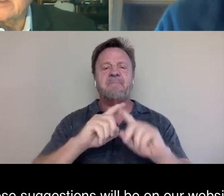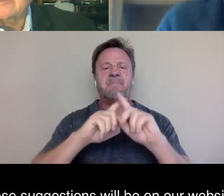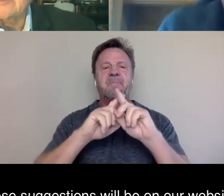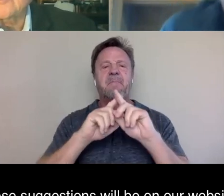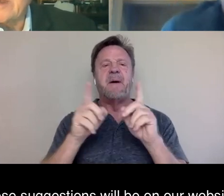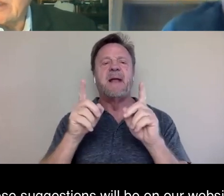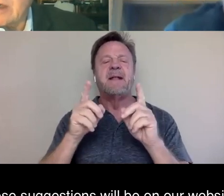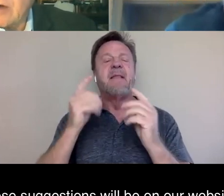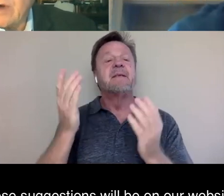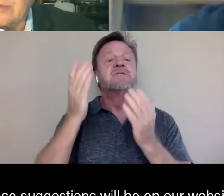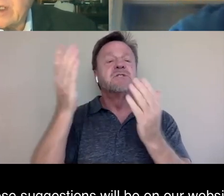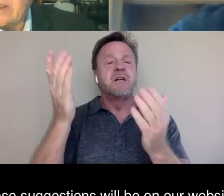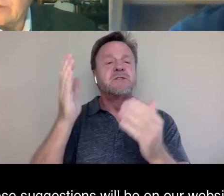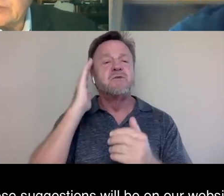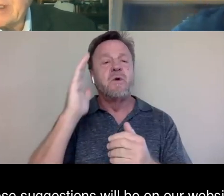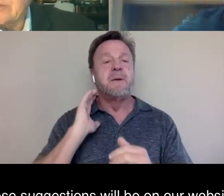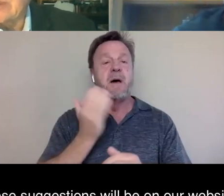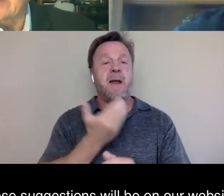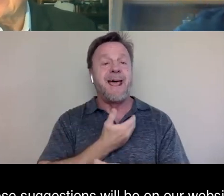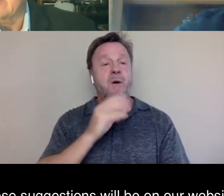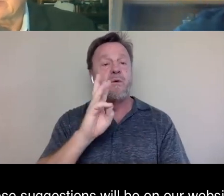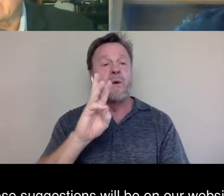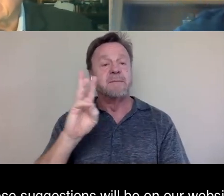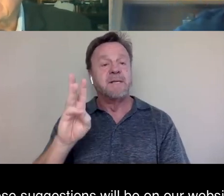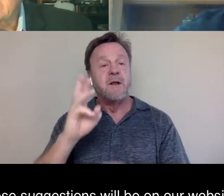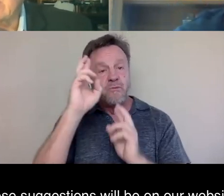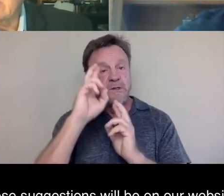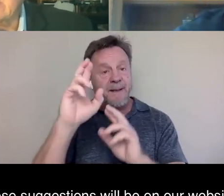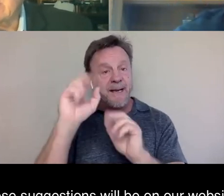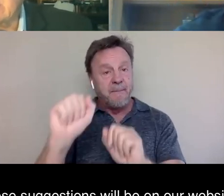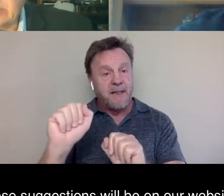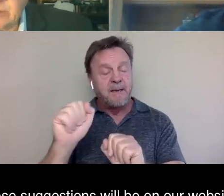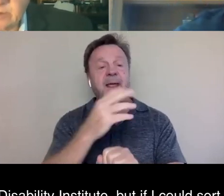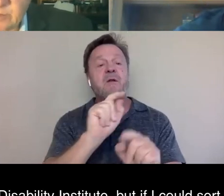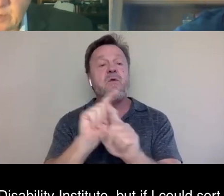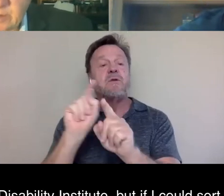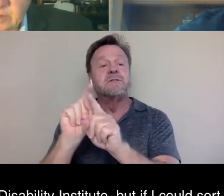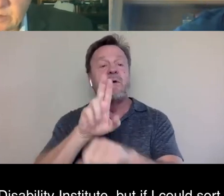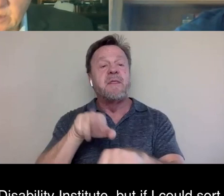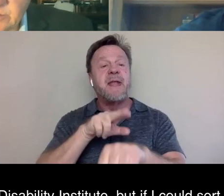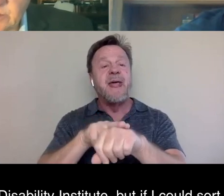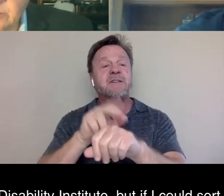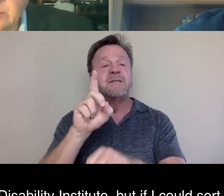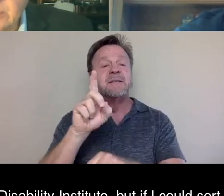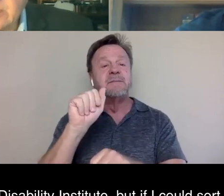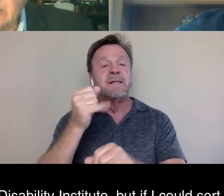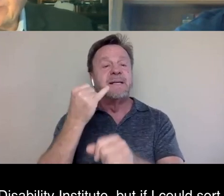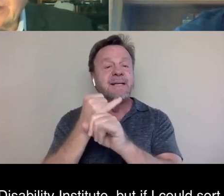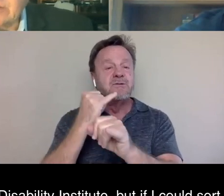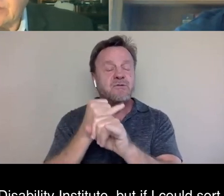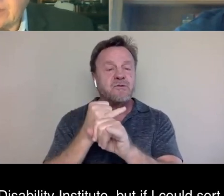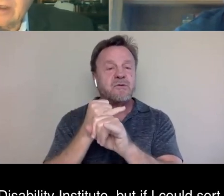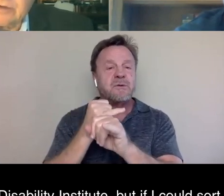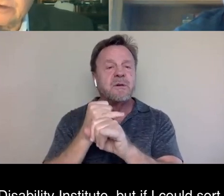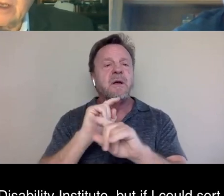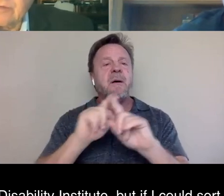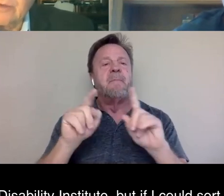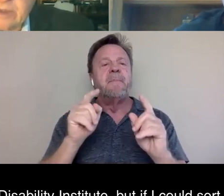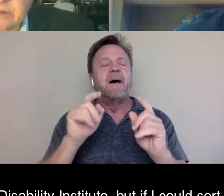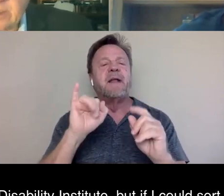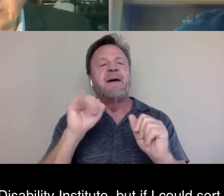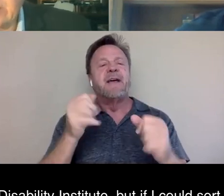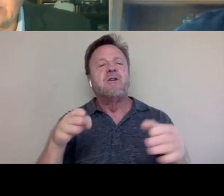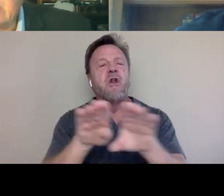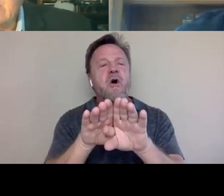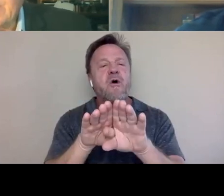These suggestions will be on our website at RespectAbility and also at the National Disability Institute. But if I could sort of close down with